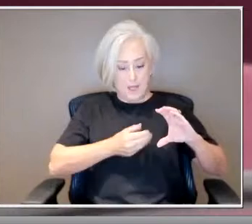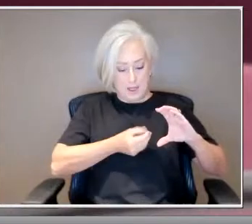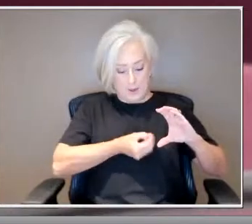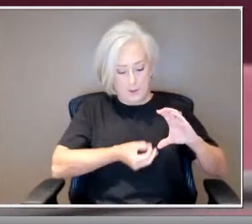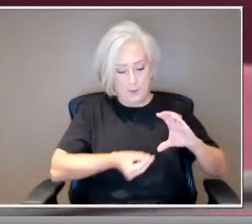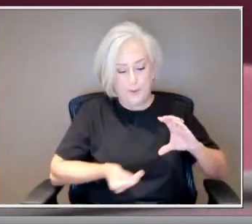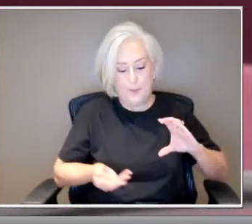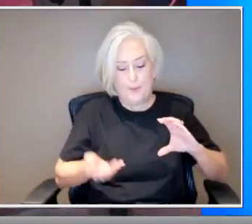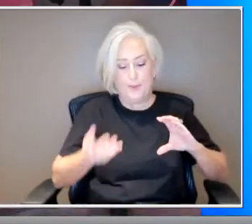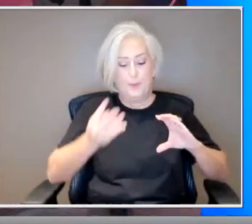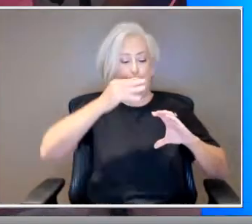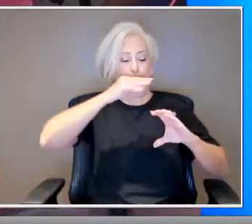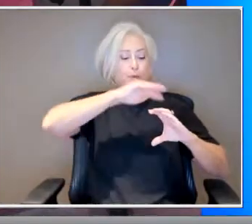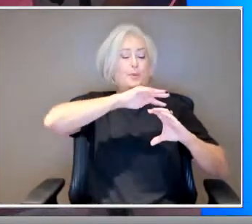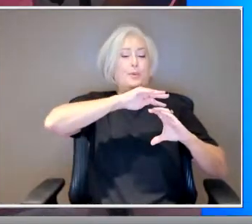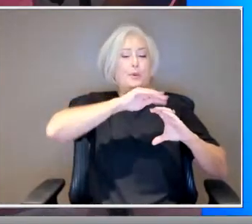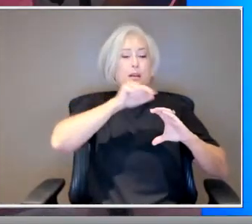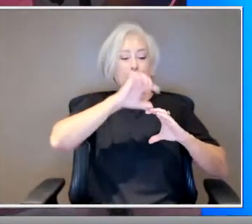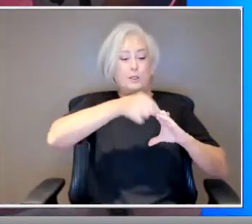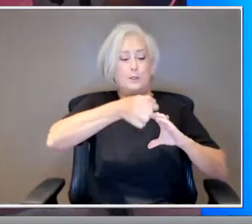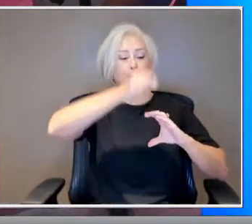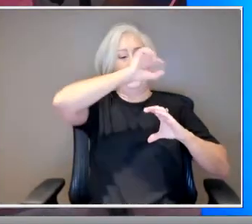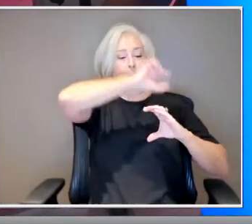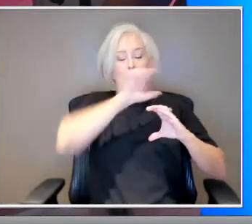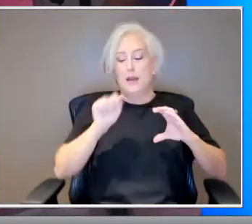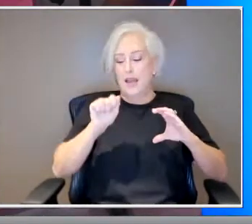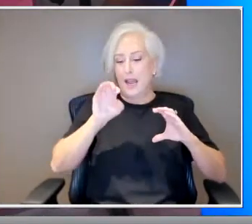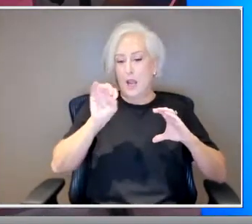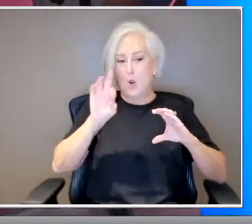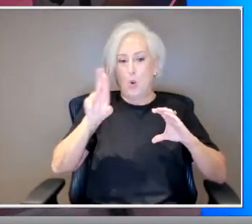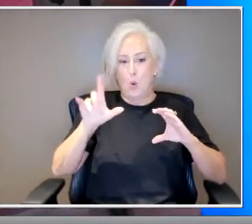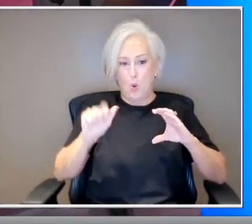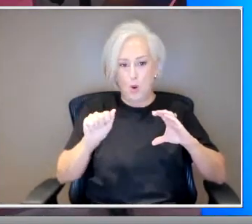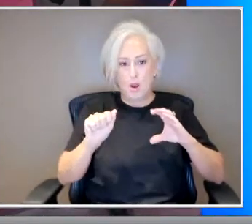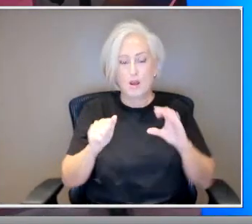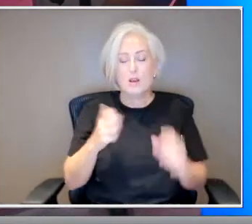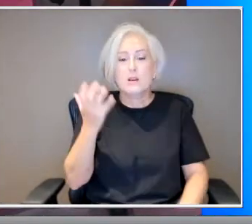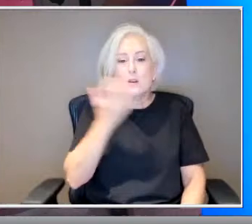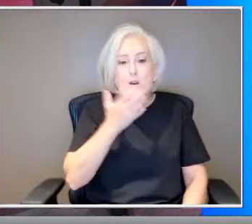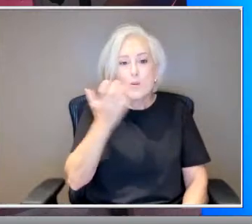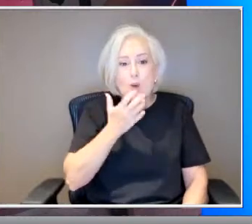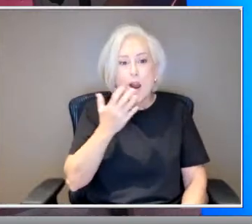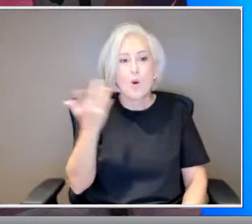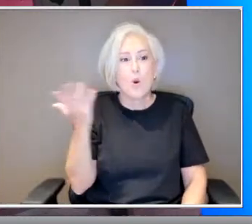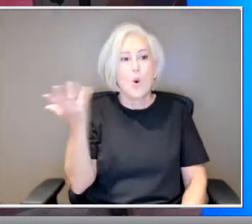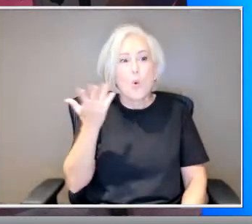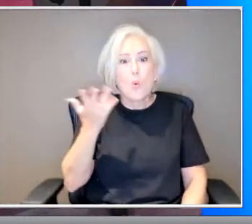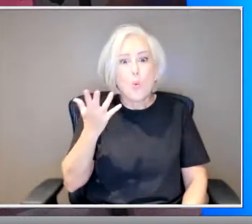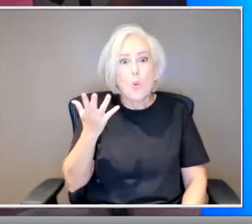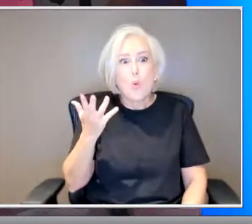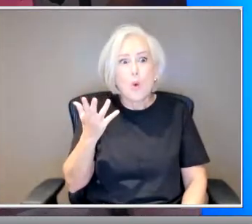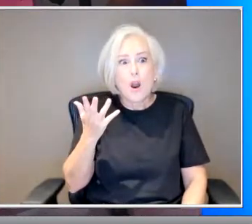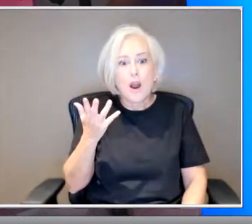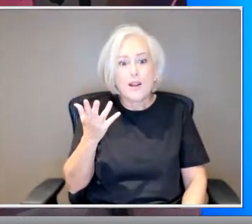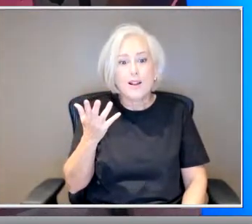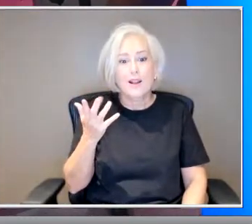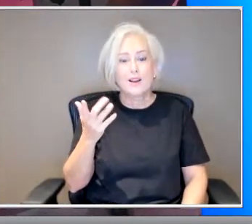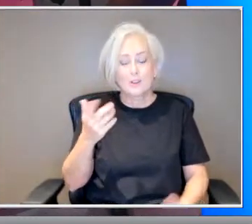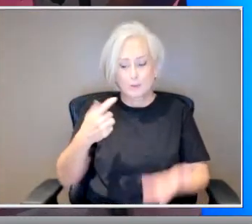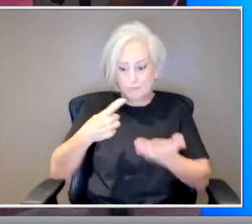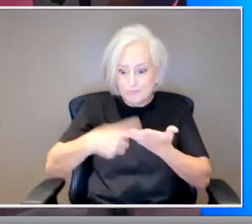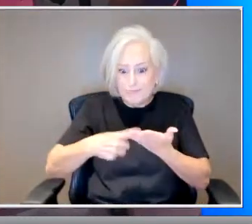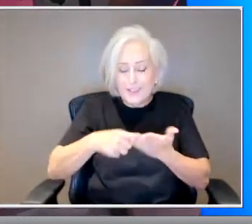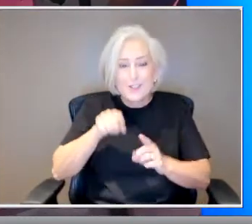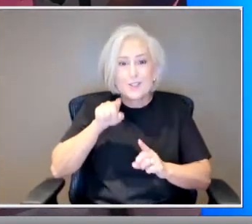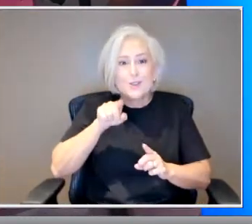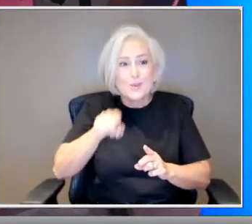to her aorta. wild. Yeah. Erica, what's it like having us talk about you and dissect you? And Well, show I've the things? never, I mean, You've seen